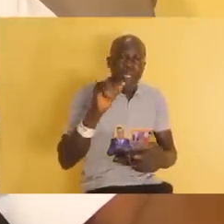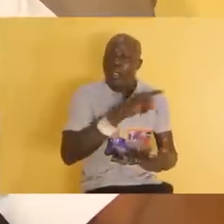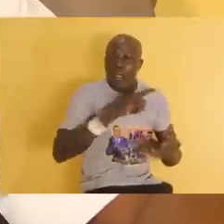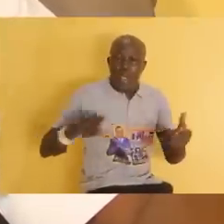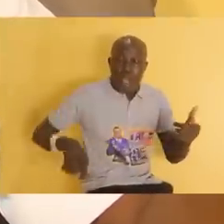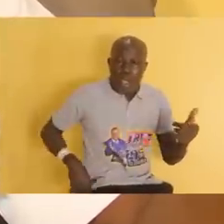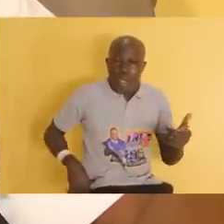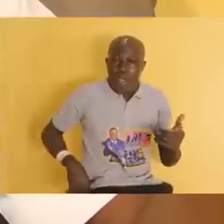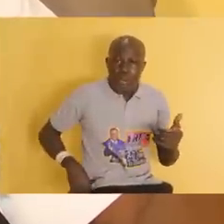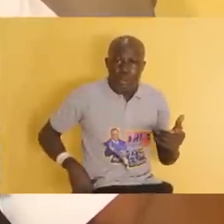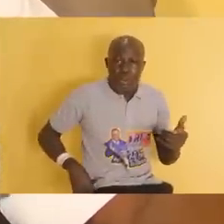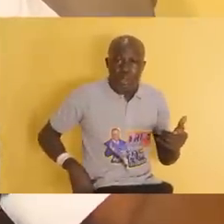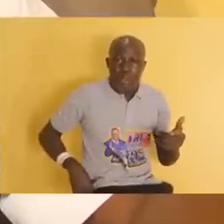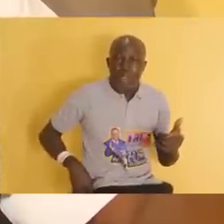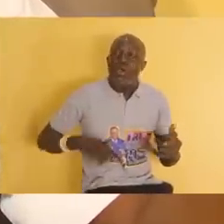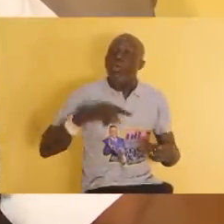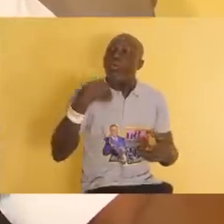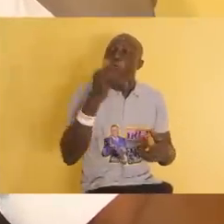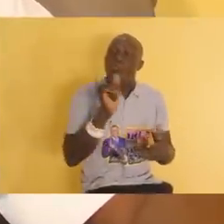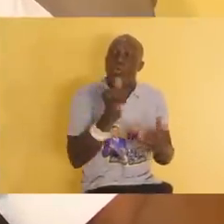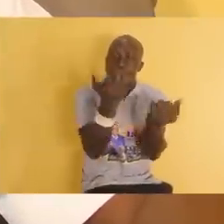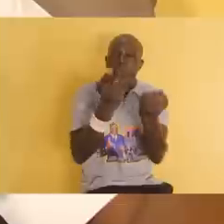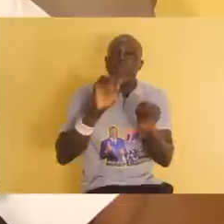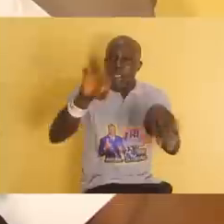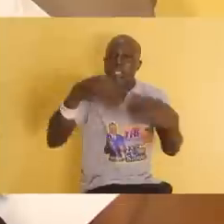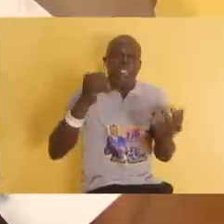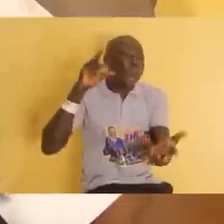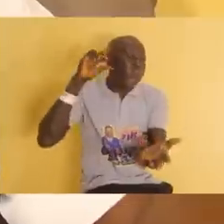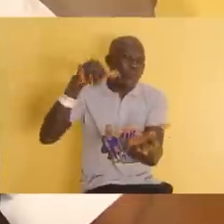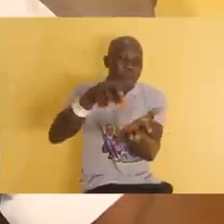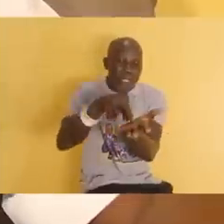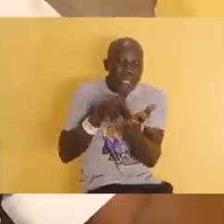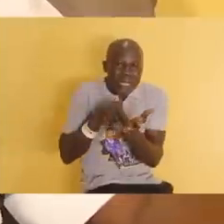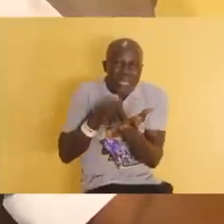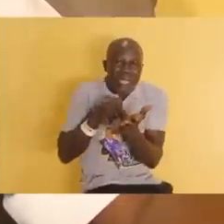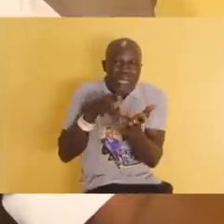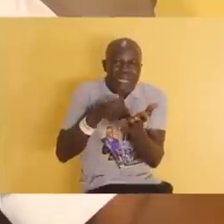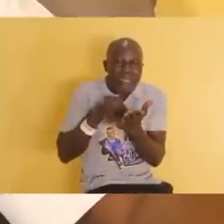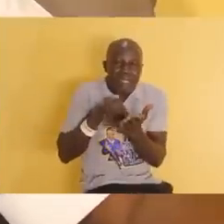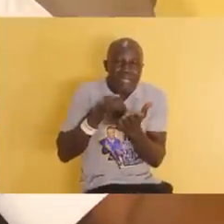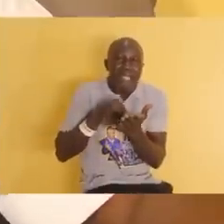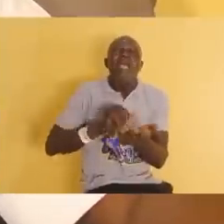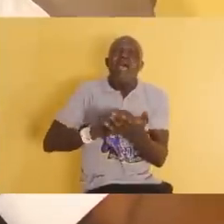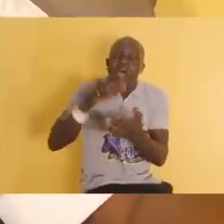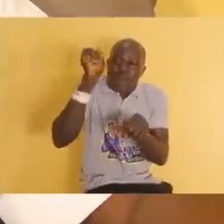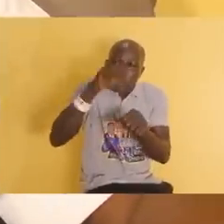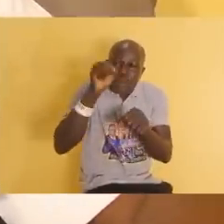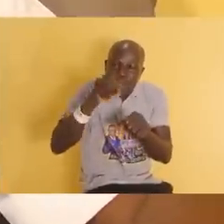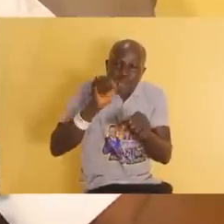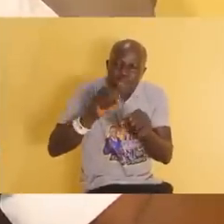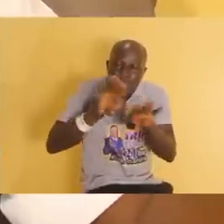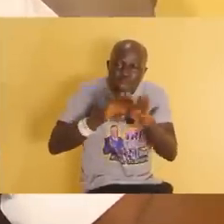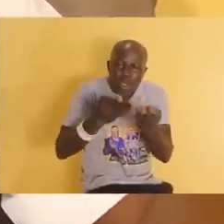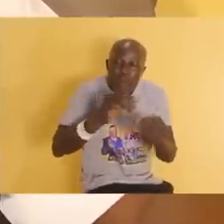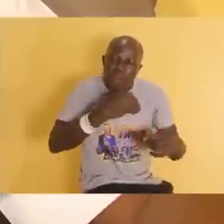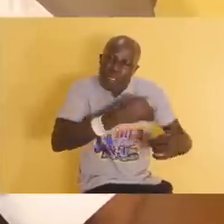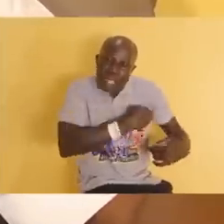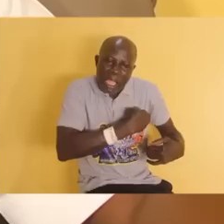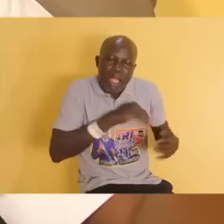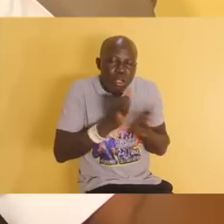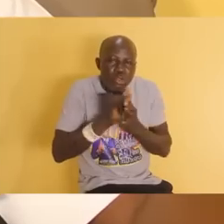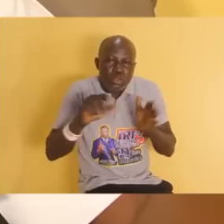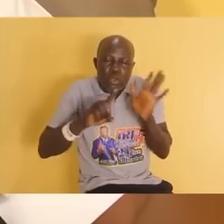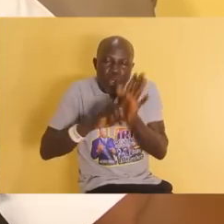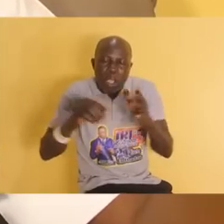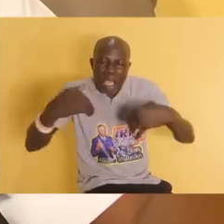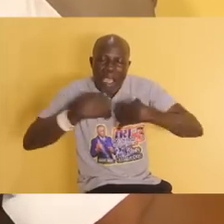luwa oh no ta lo fe fun mi na lati give you want to give me an answer and now pa me kan le poka no the god of your heart o sa nu